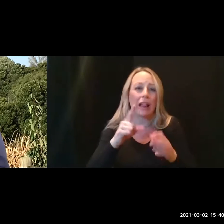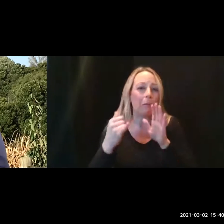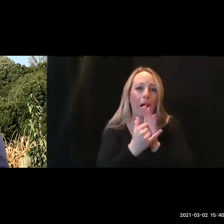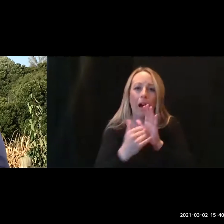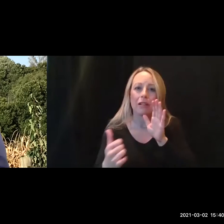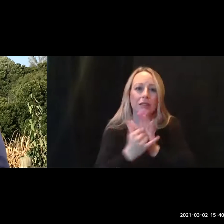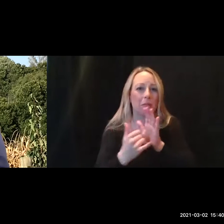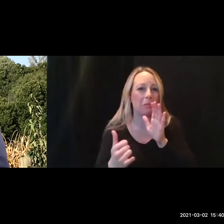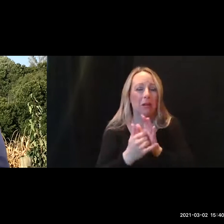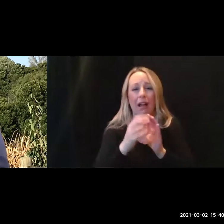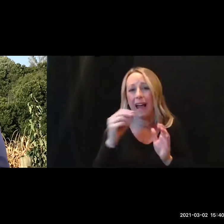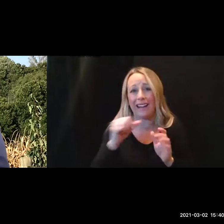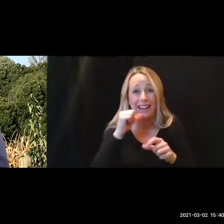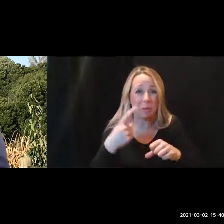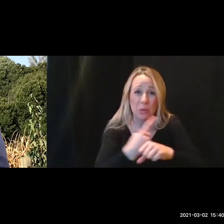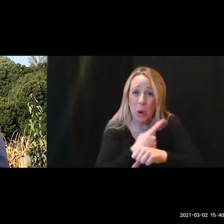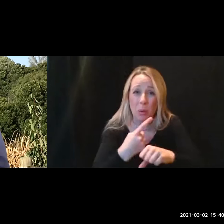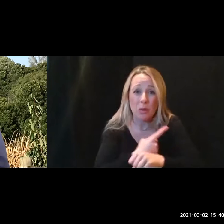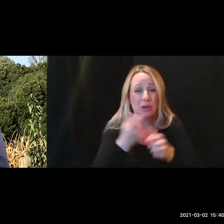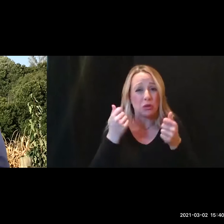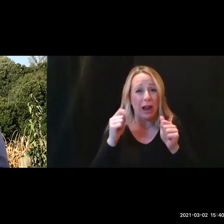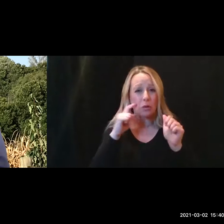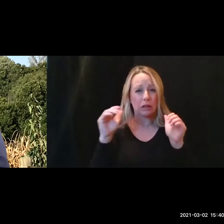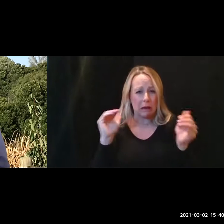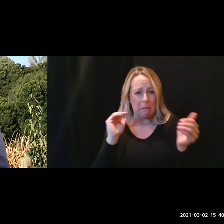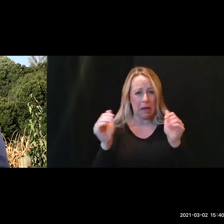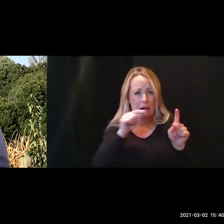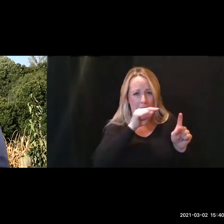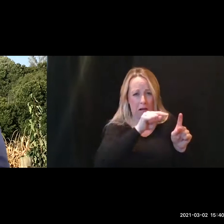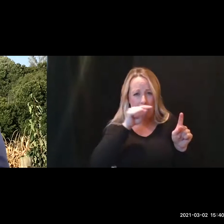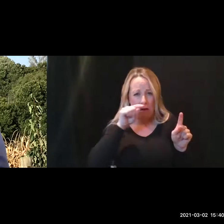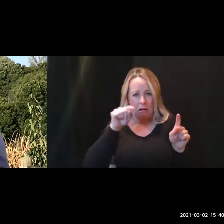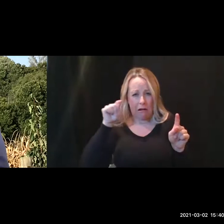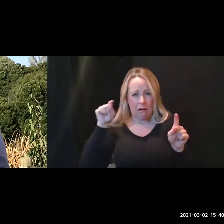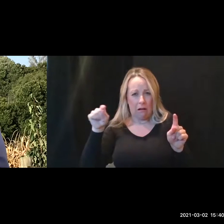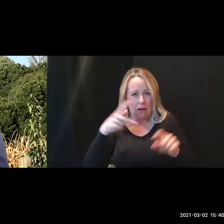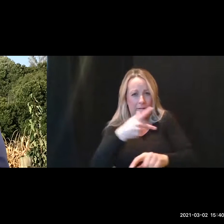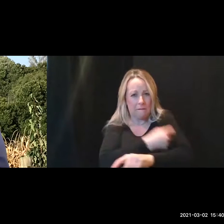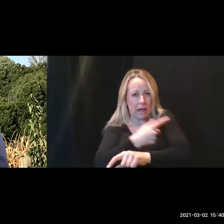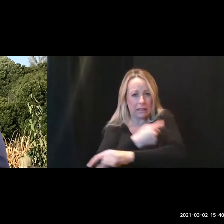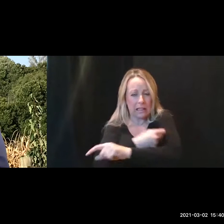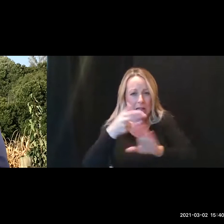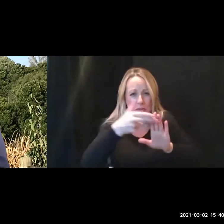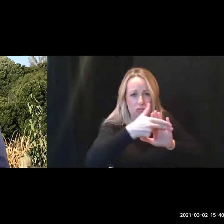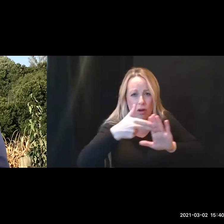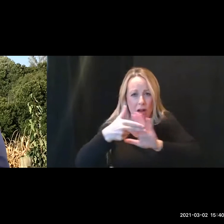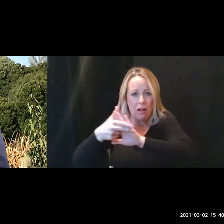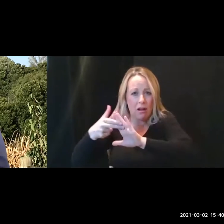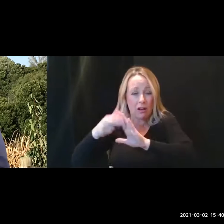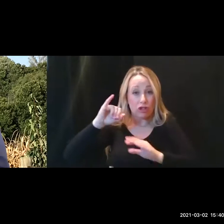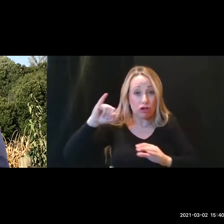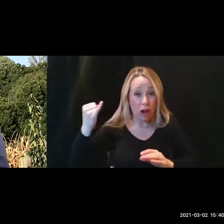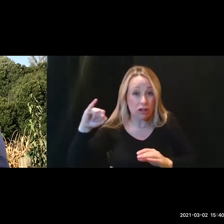fact inappropriate, to try to compare the Johnson & Johnson vaccine to the Moderna and Pfizer